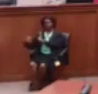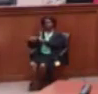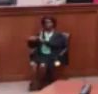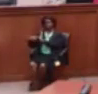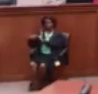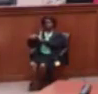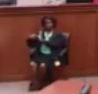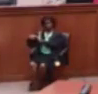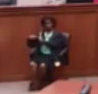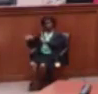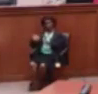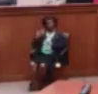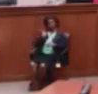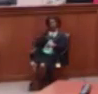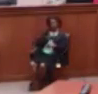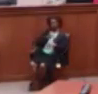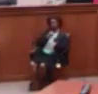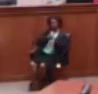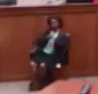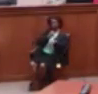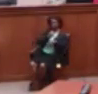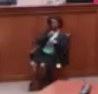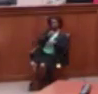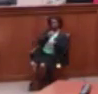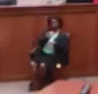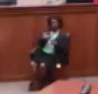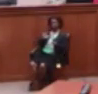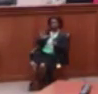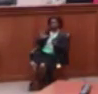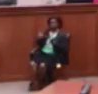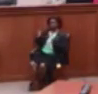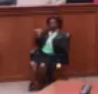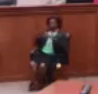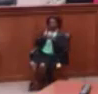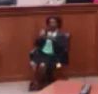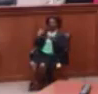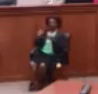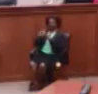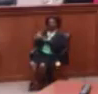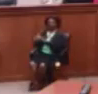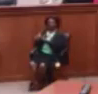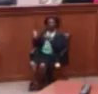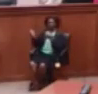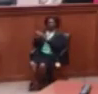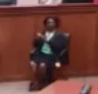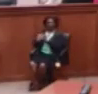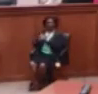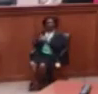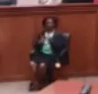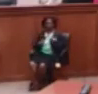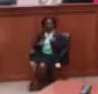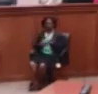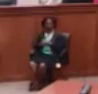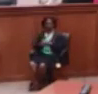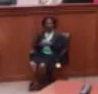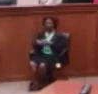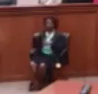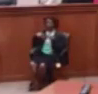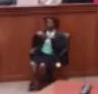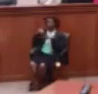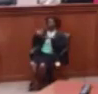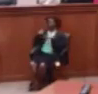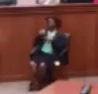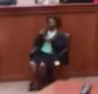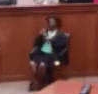that moving forward. And we'll see, based on how you come back from this, we may have a few more questions. So I'm first going to just come back real quick to